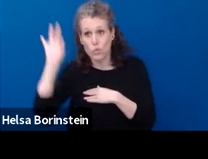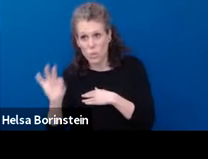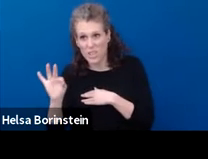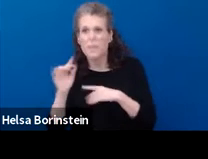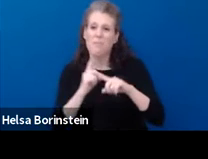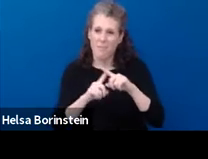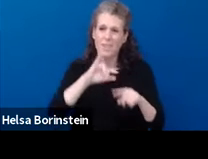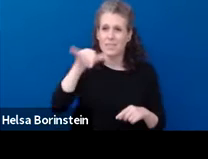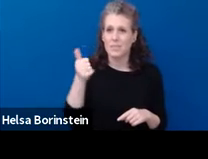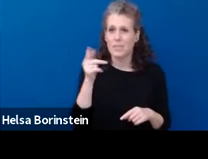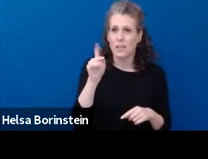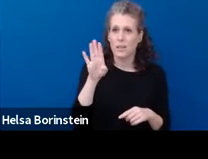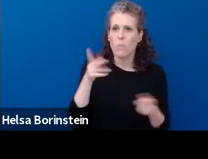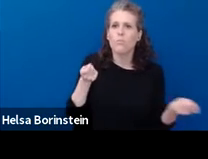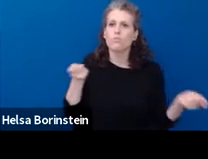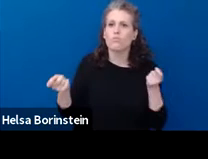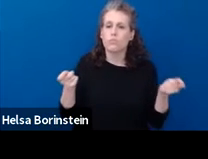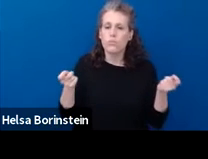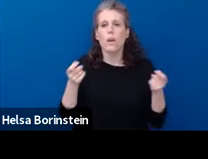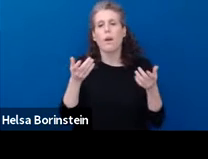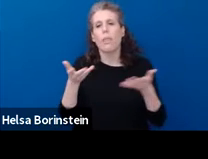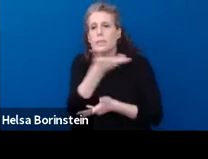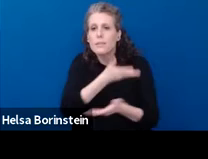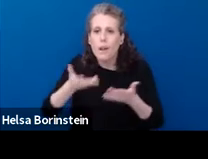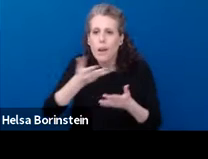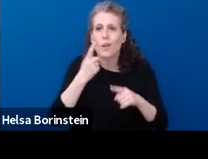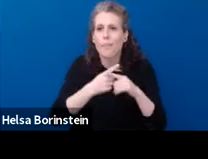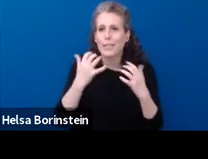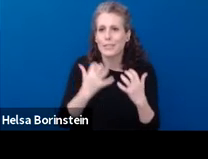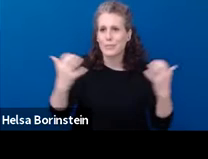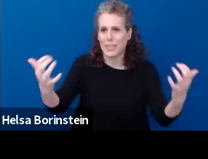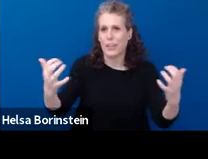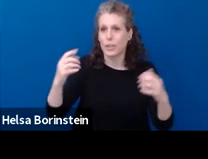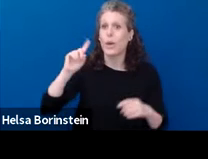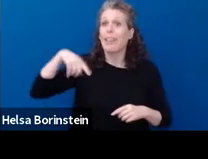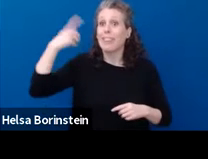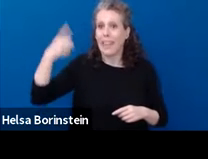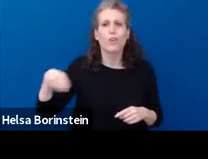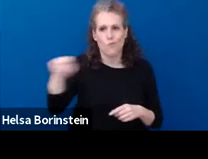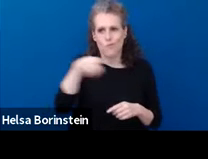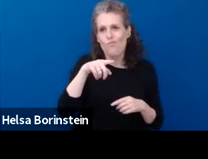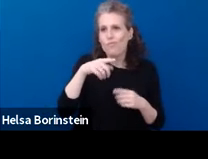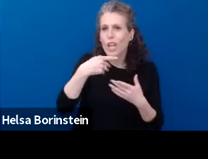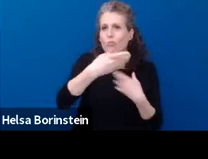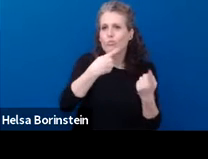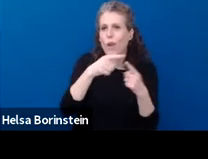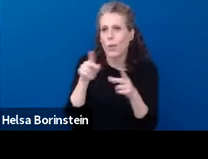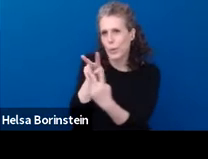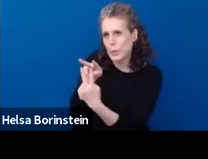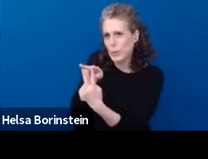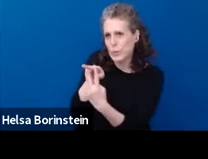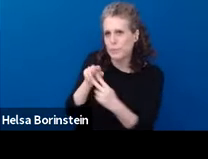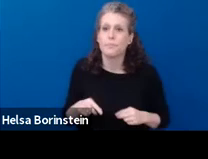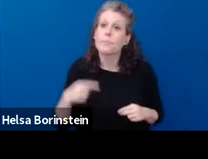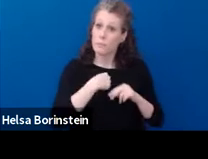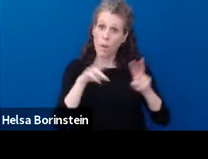the discussion in the plenary, so you will have plenty of time to interact with both of them later. I'm just hoping that we